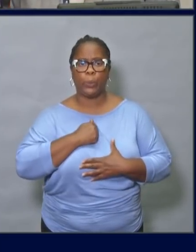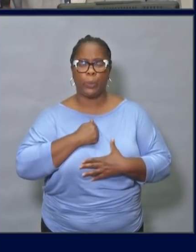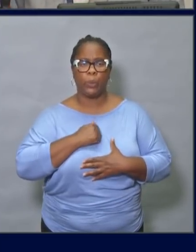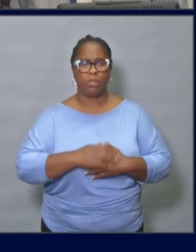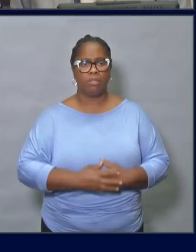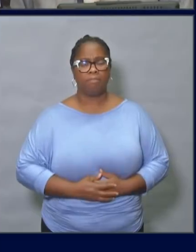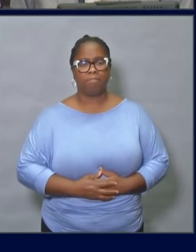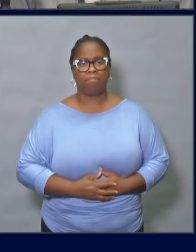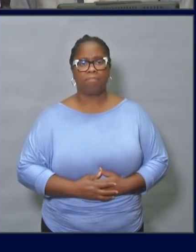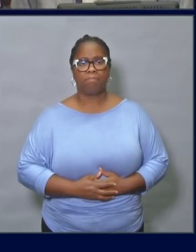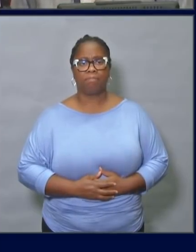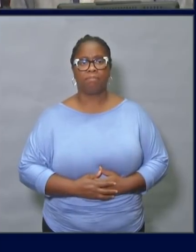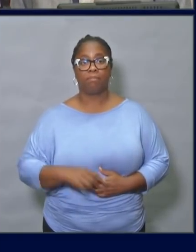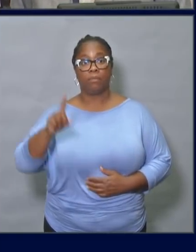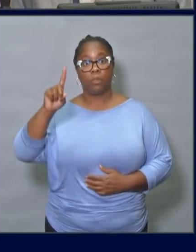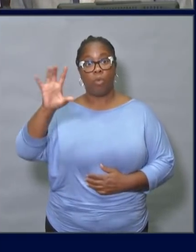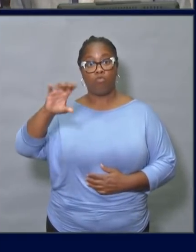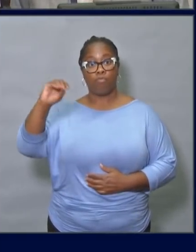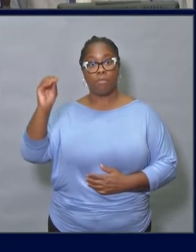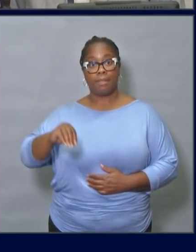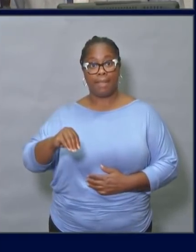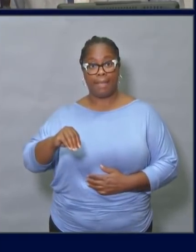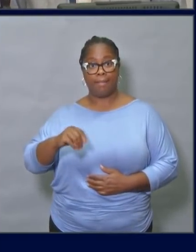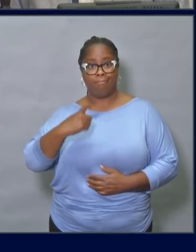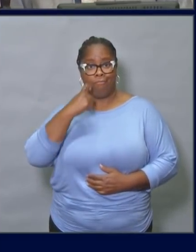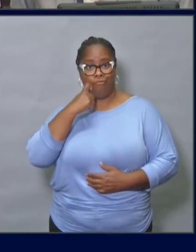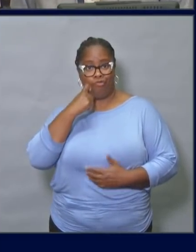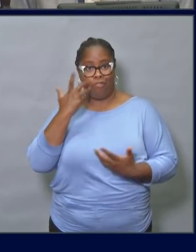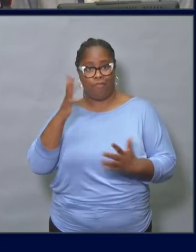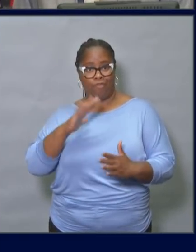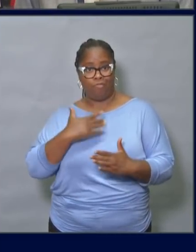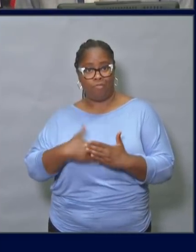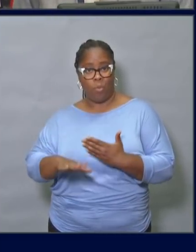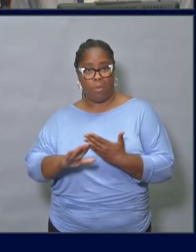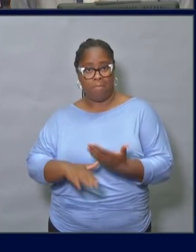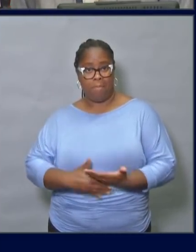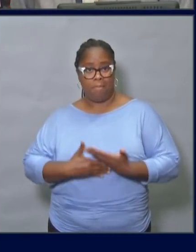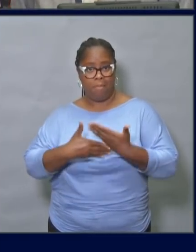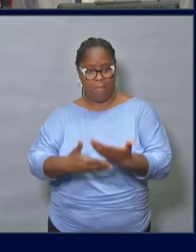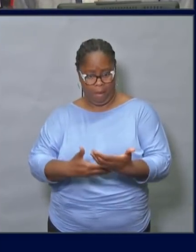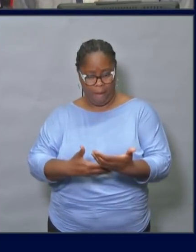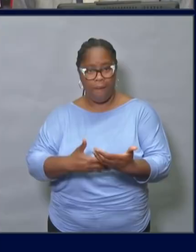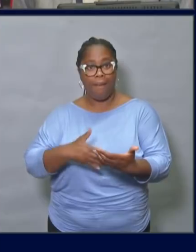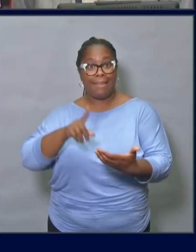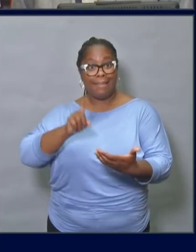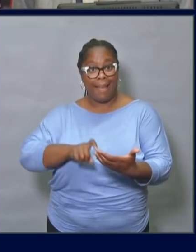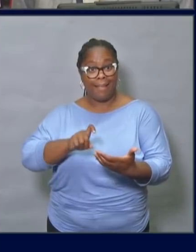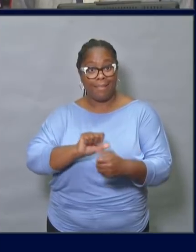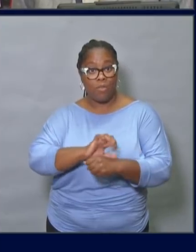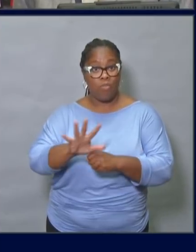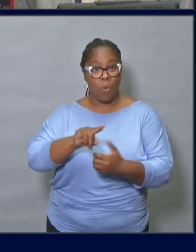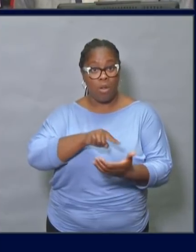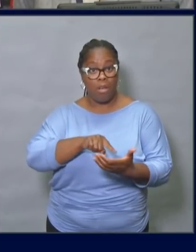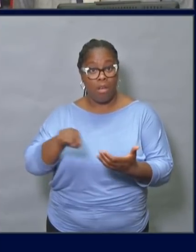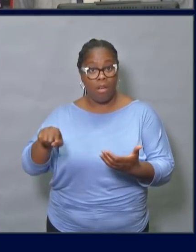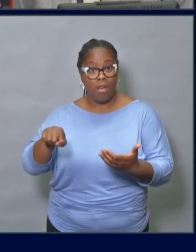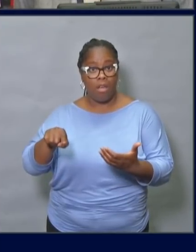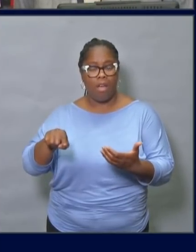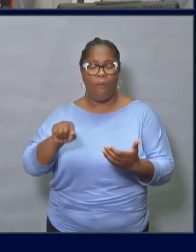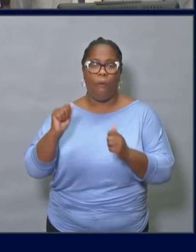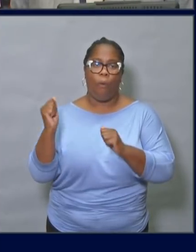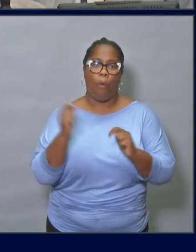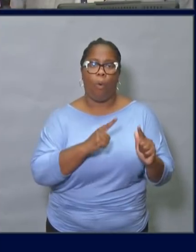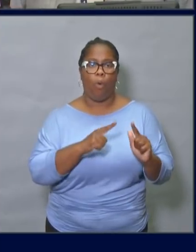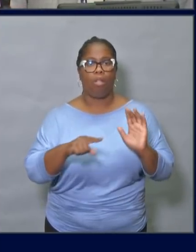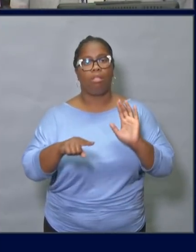here, 100% of the newborns who have been tested for coronavirus in the county have in fact been negative.